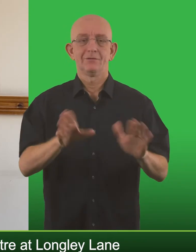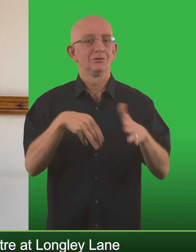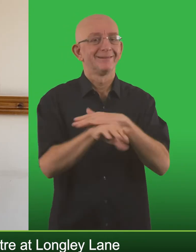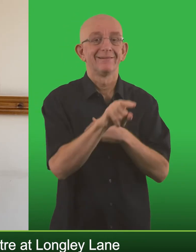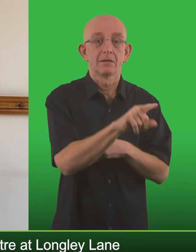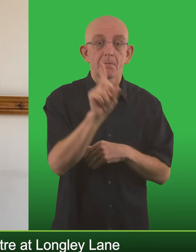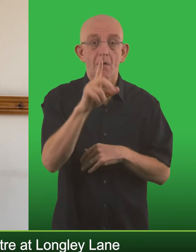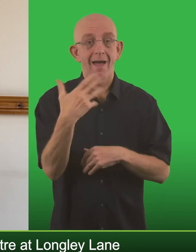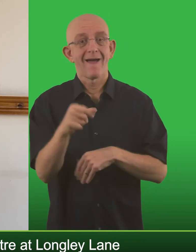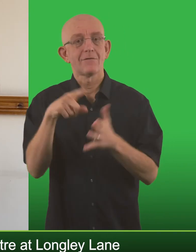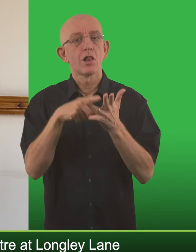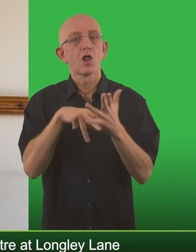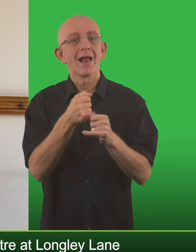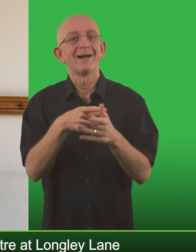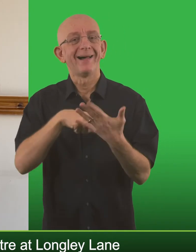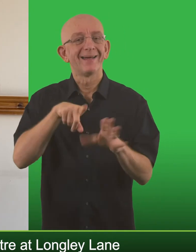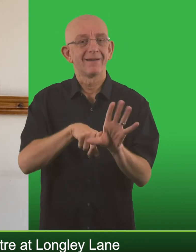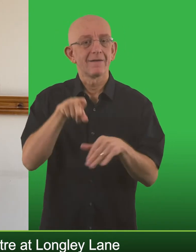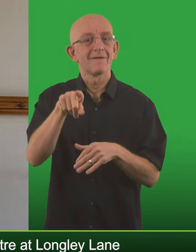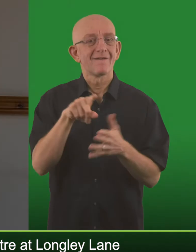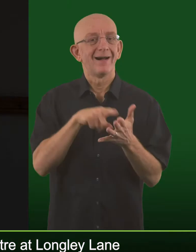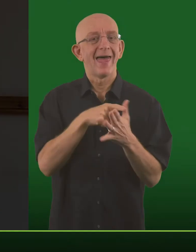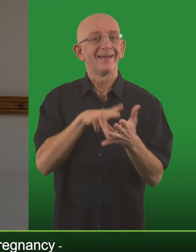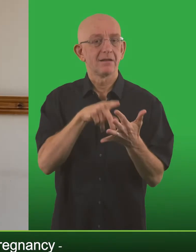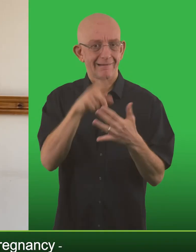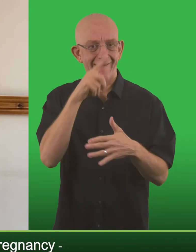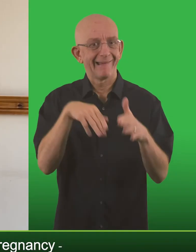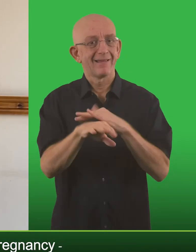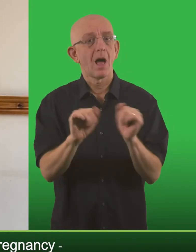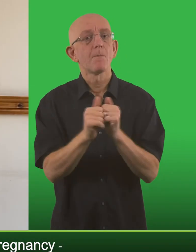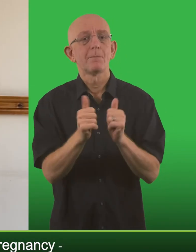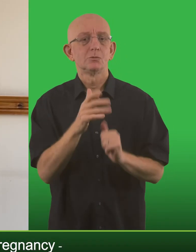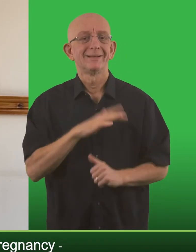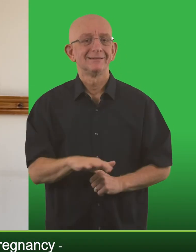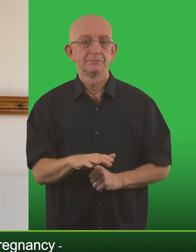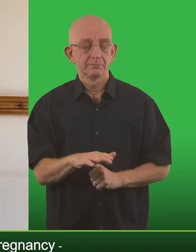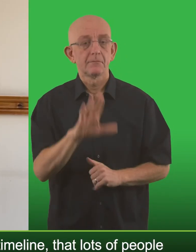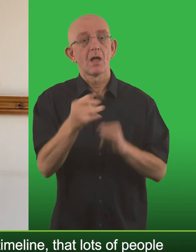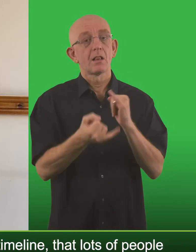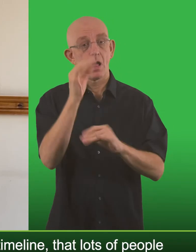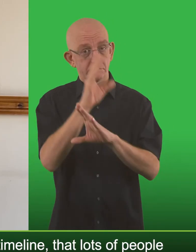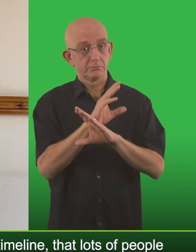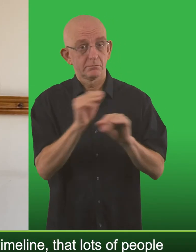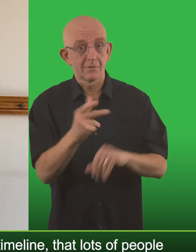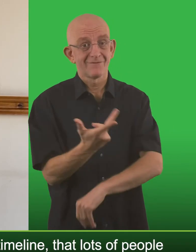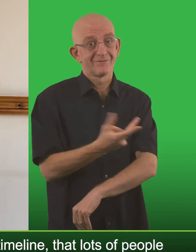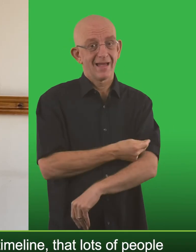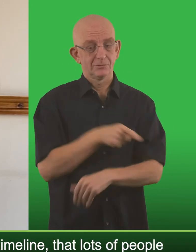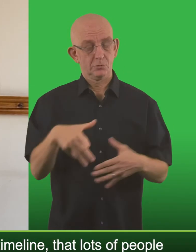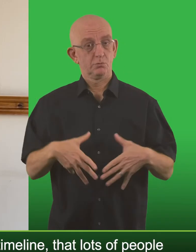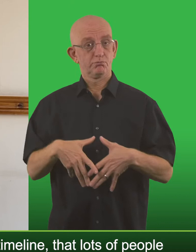vaccination centre at Longley Lane, and you can drop in without an appointment. Lastly, on vaccination in pregnancy, a lot of